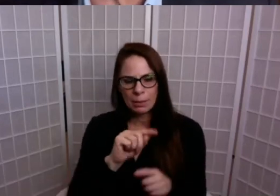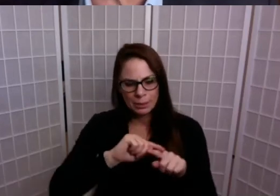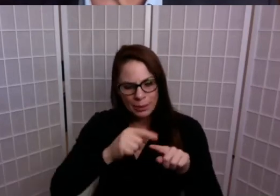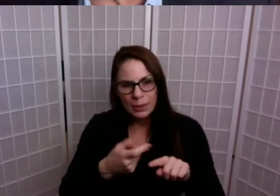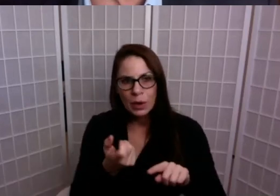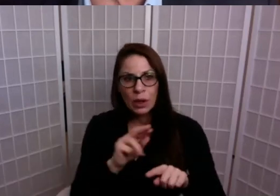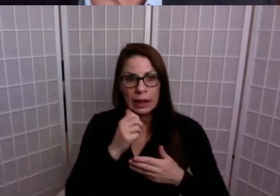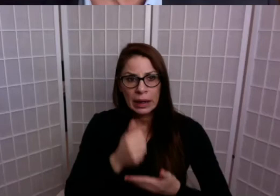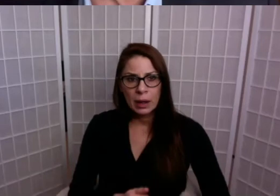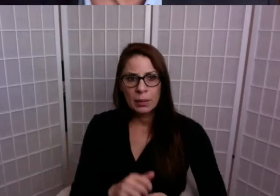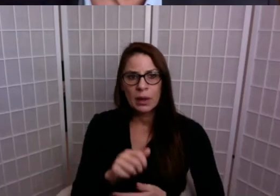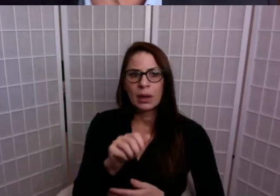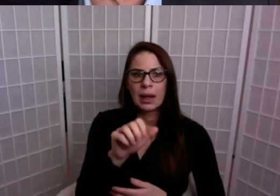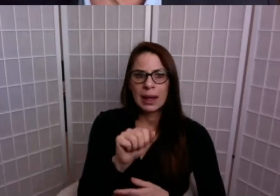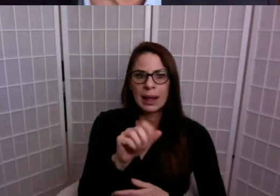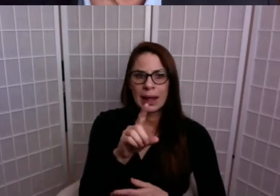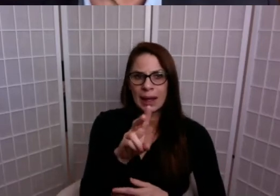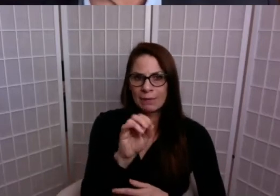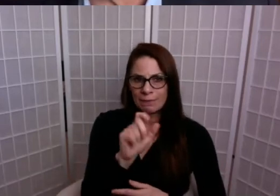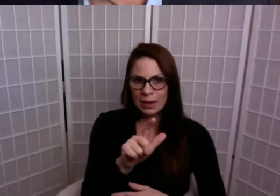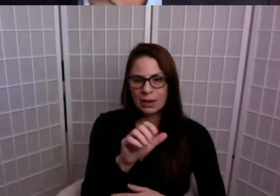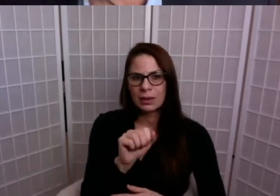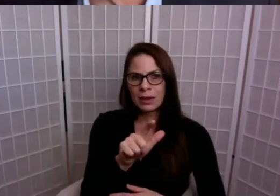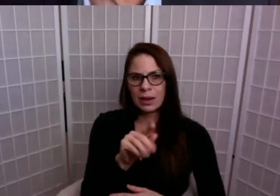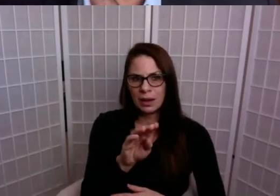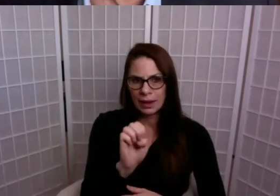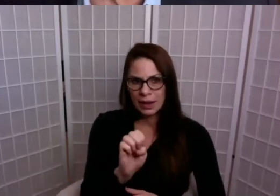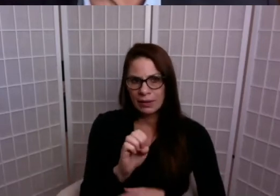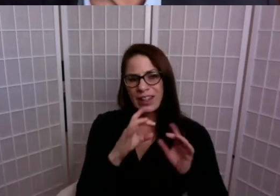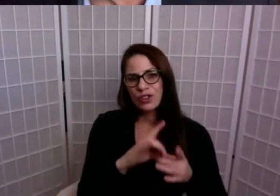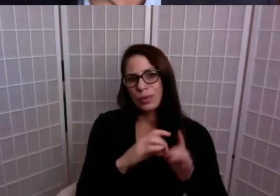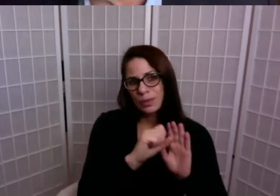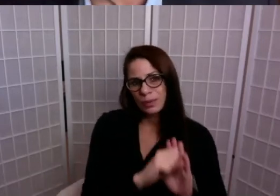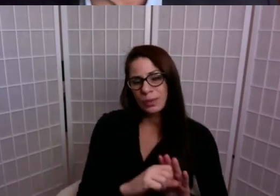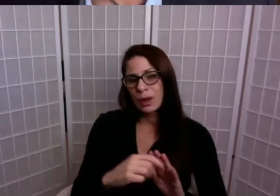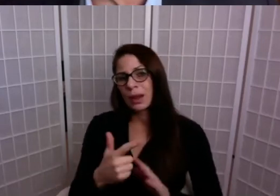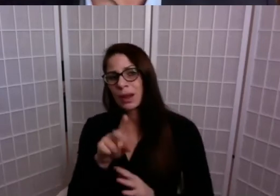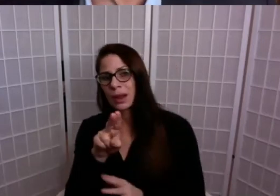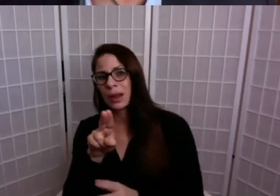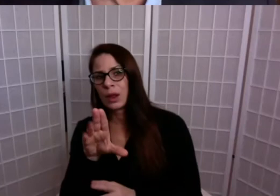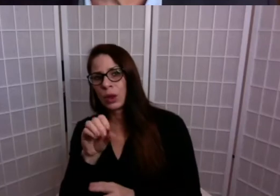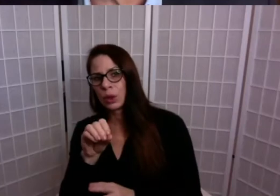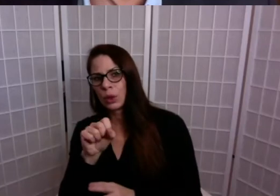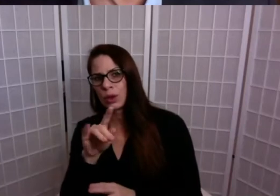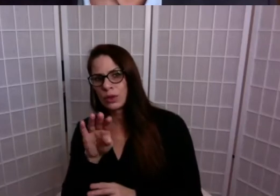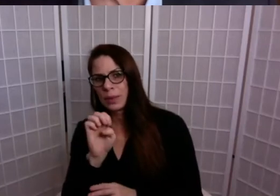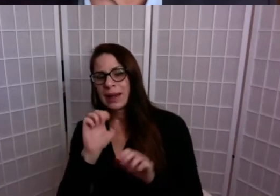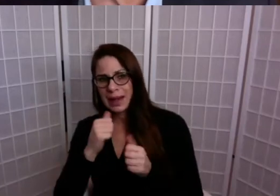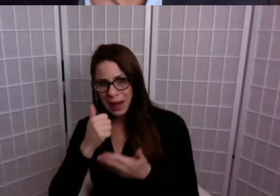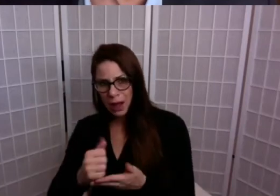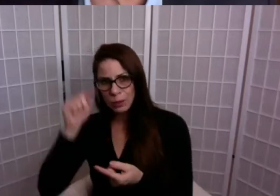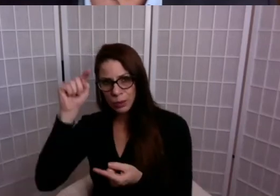acetaminophen, Advil, Aleve. In terms of the symptoms, glucosamine may help with the symptoms, but it does